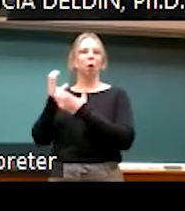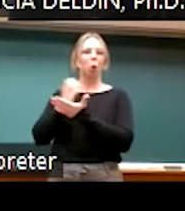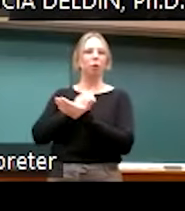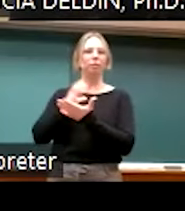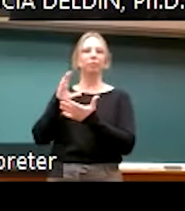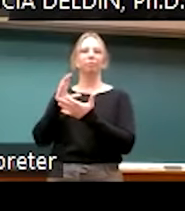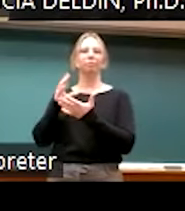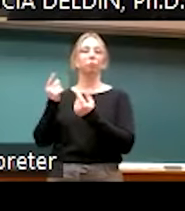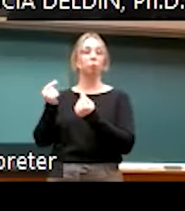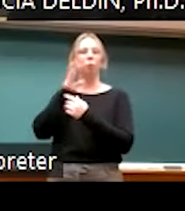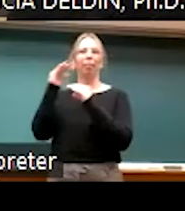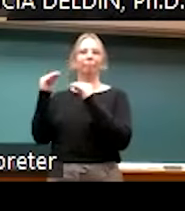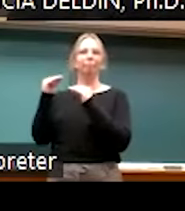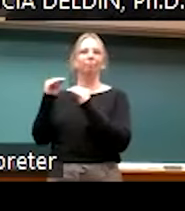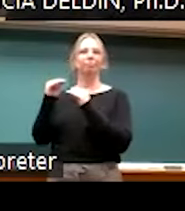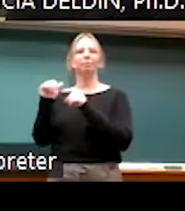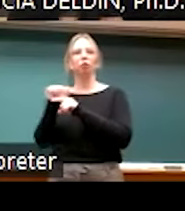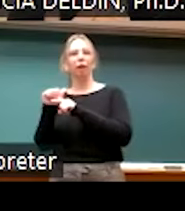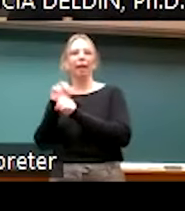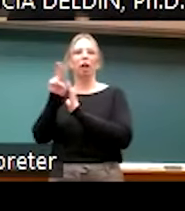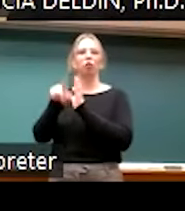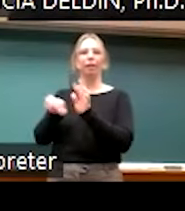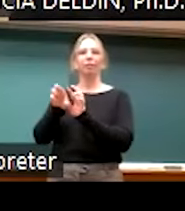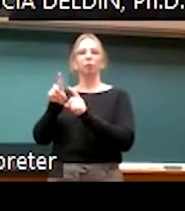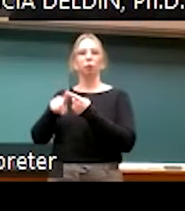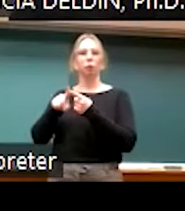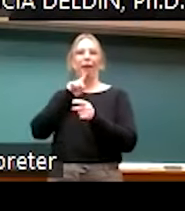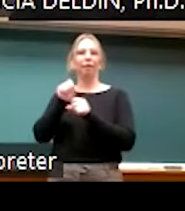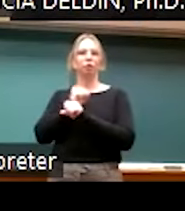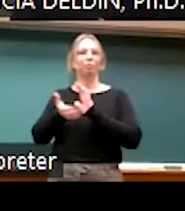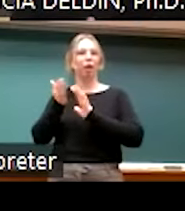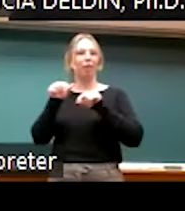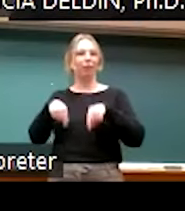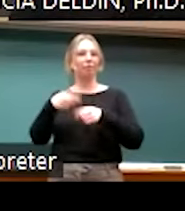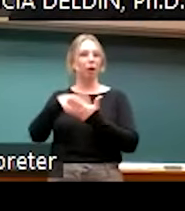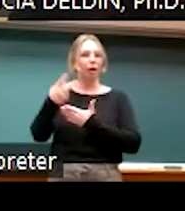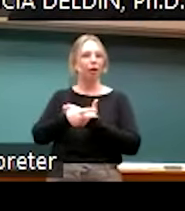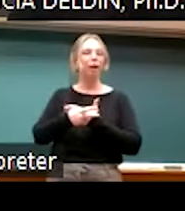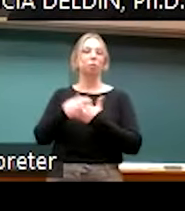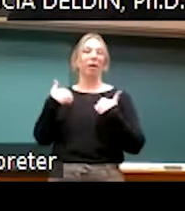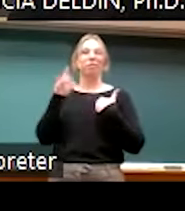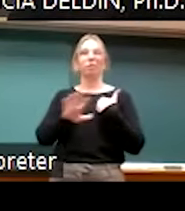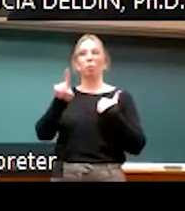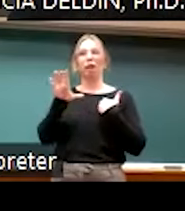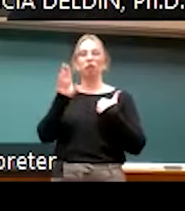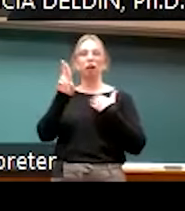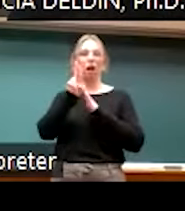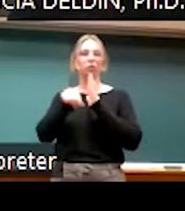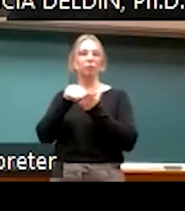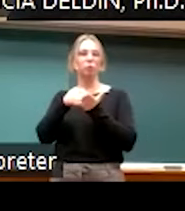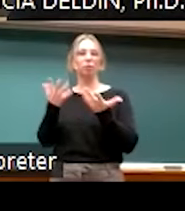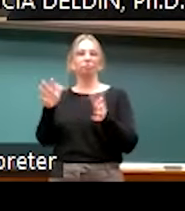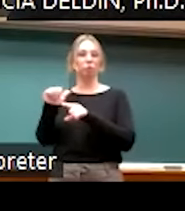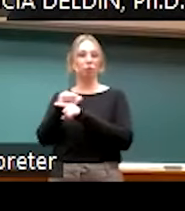to actually administer it. So we have about 100 undergrads trained and can offer this to other undergrads with supervision,